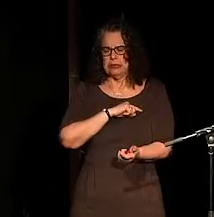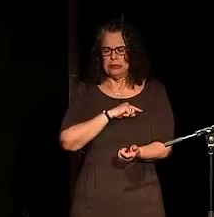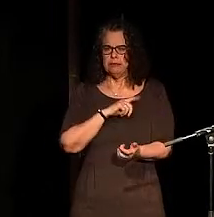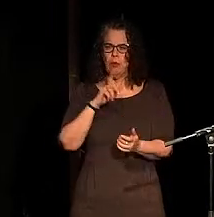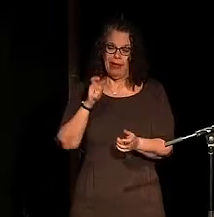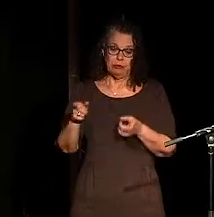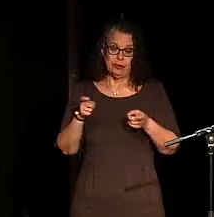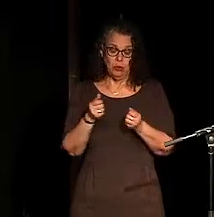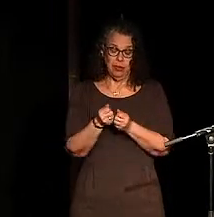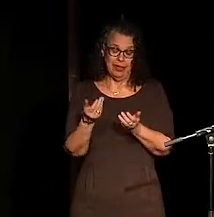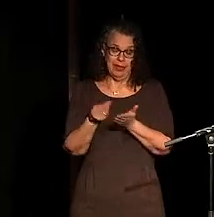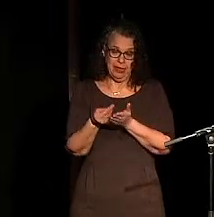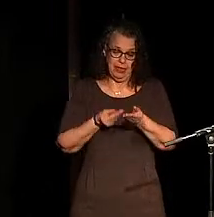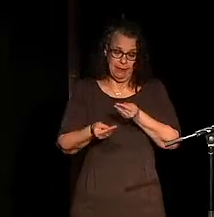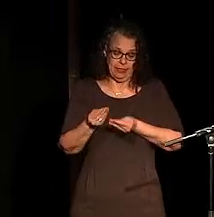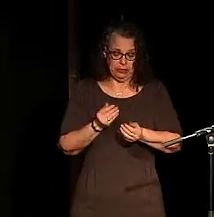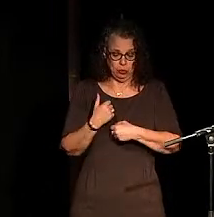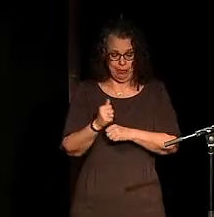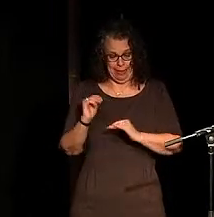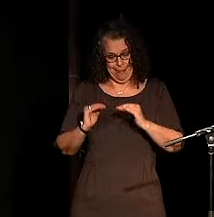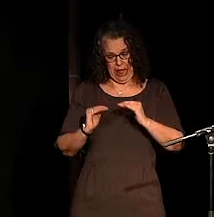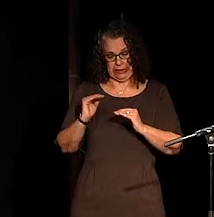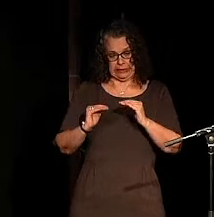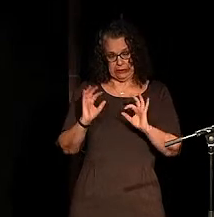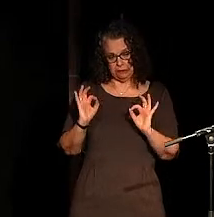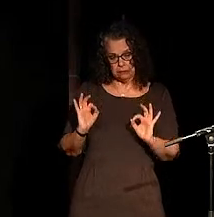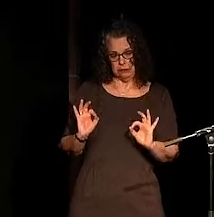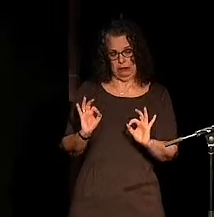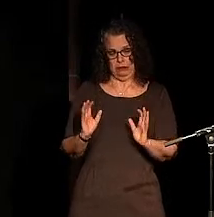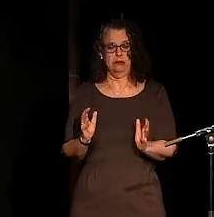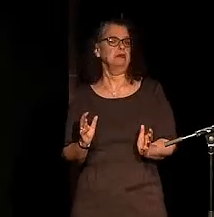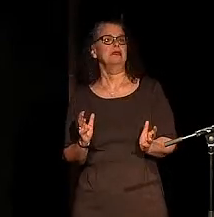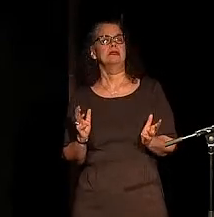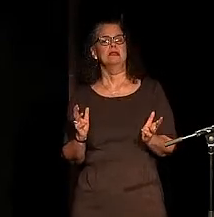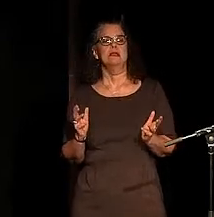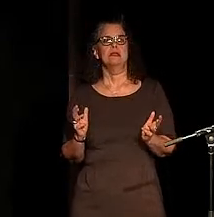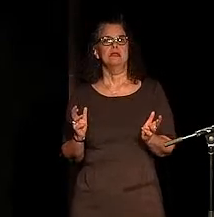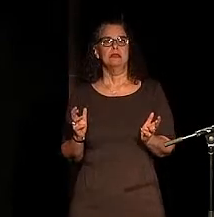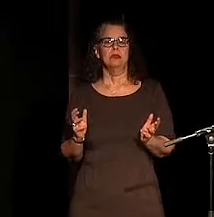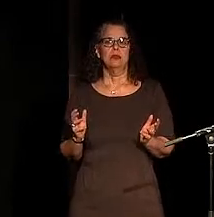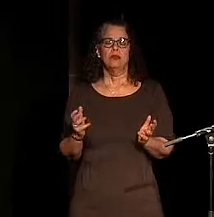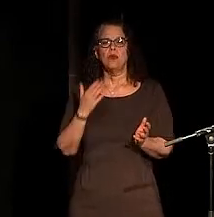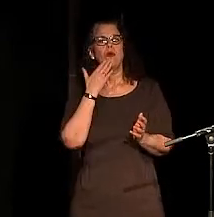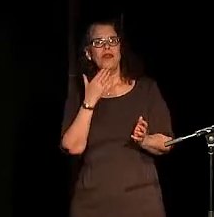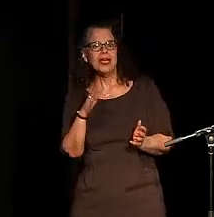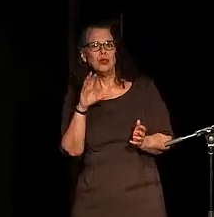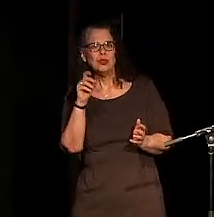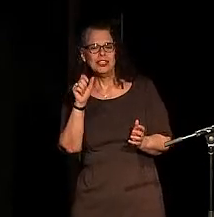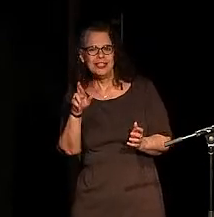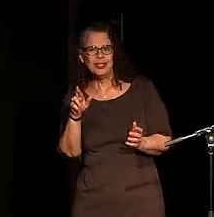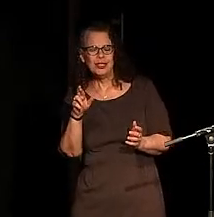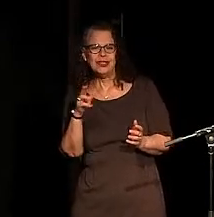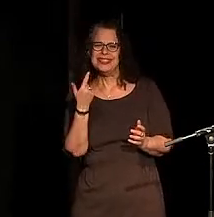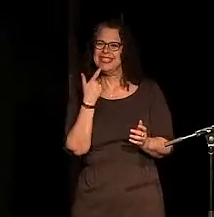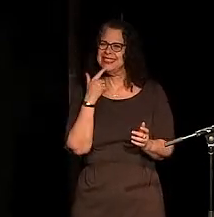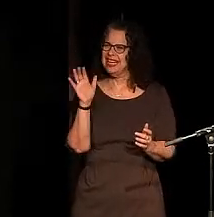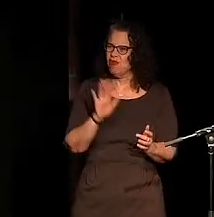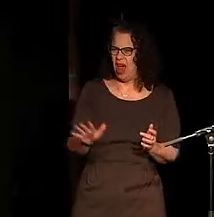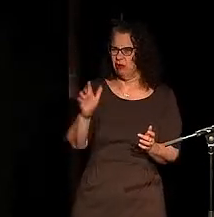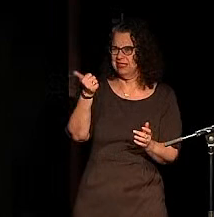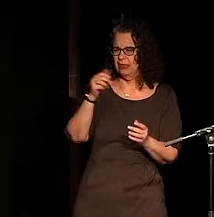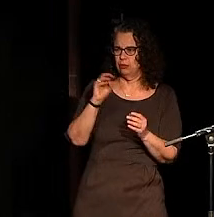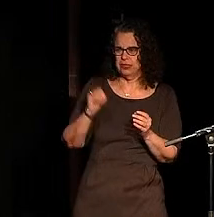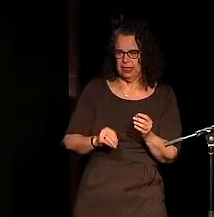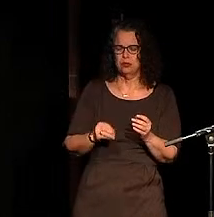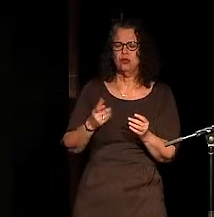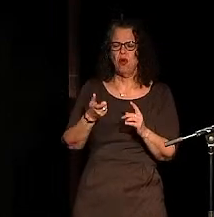deal with our budget to balance our budget. Yeah, I think I just thank you, Shahir. That's like saying 10%. I mean, you go